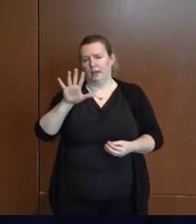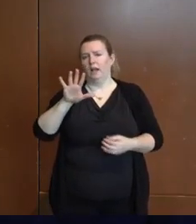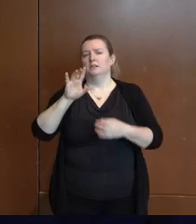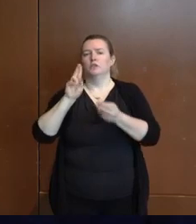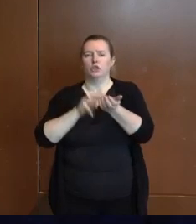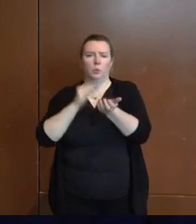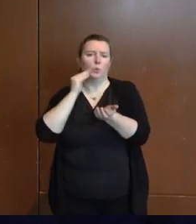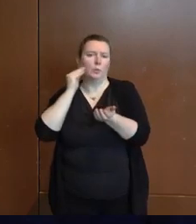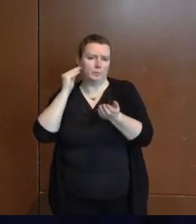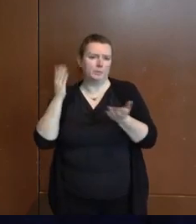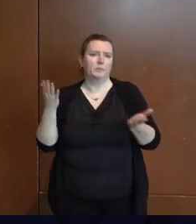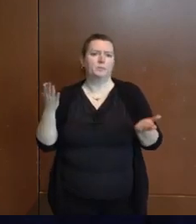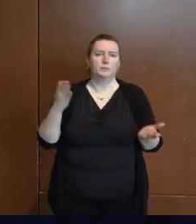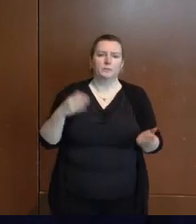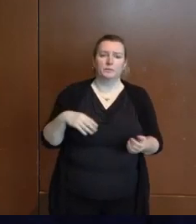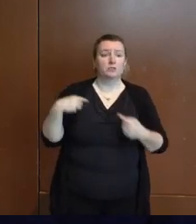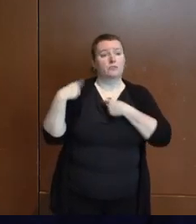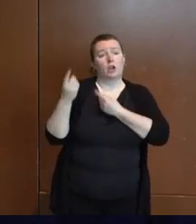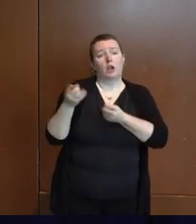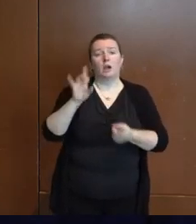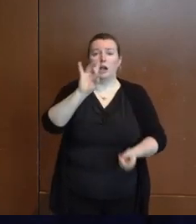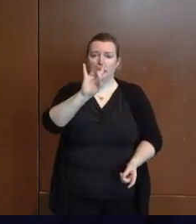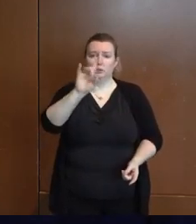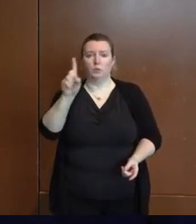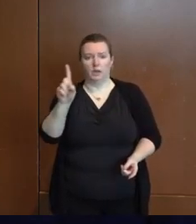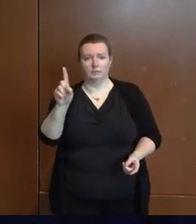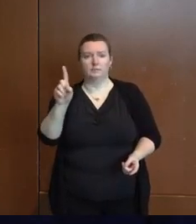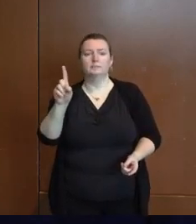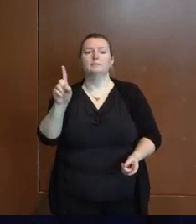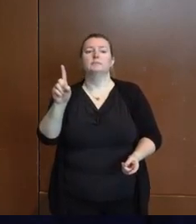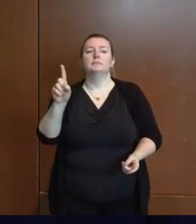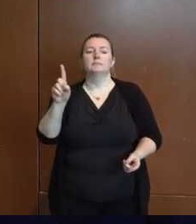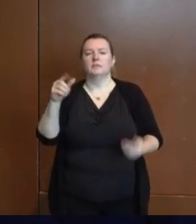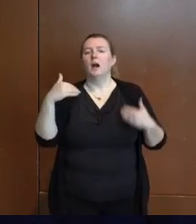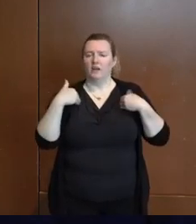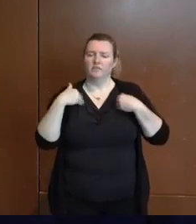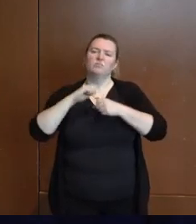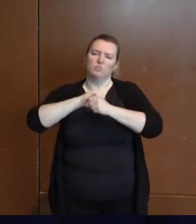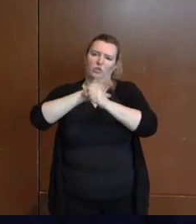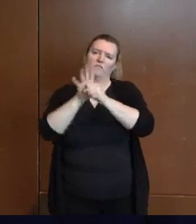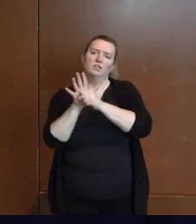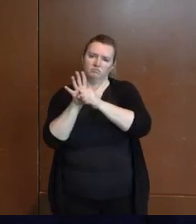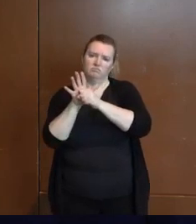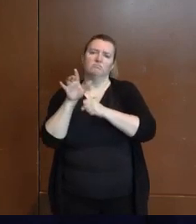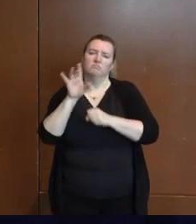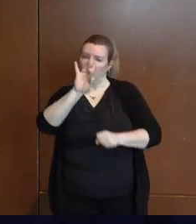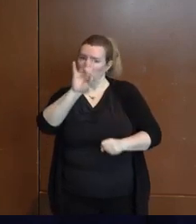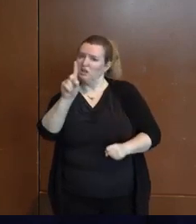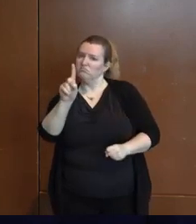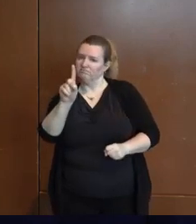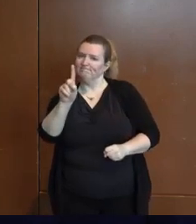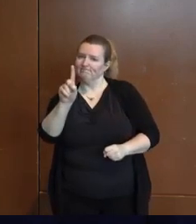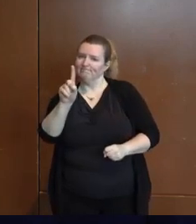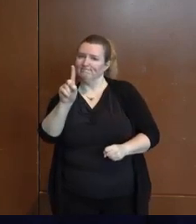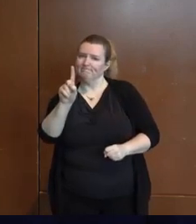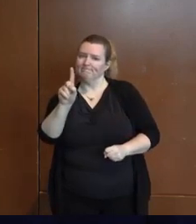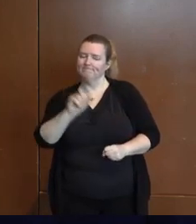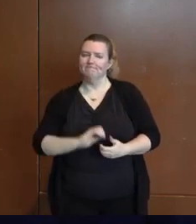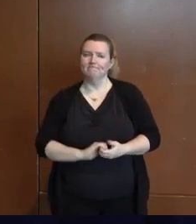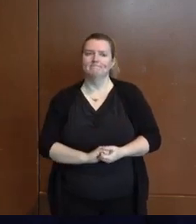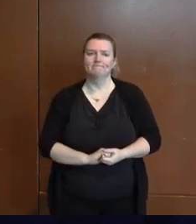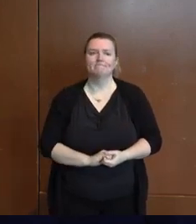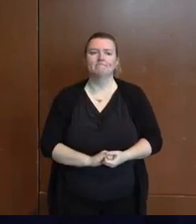least one COVID-19 positive resident. Yesterday, the department issued updated